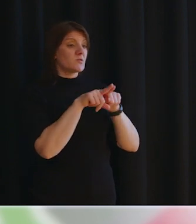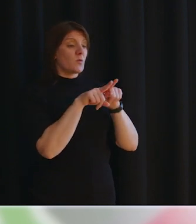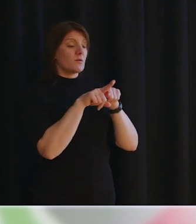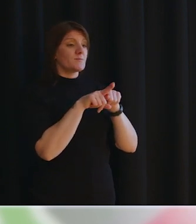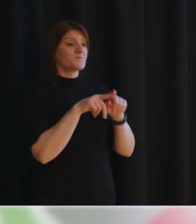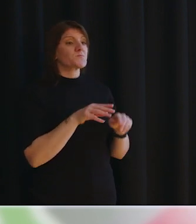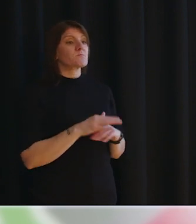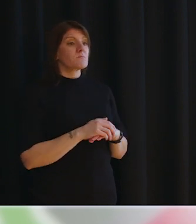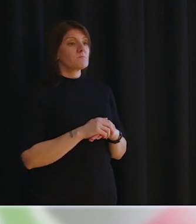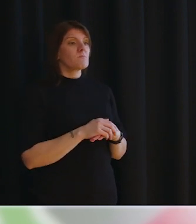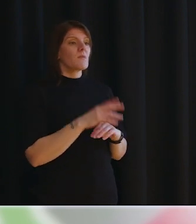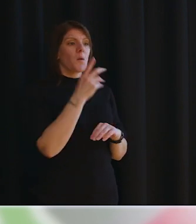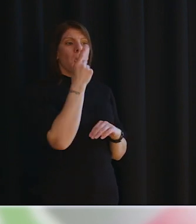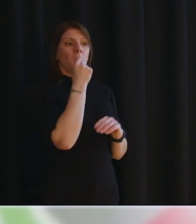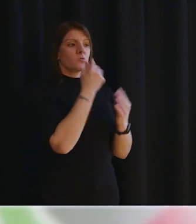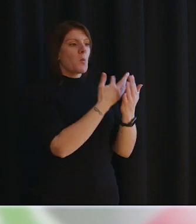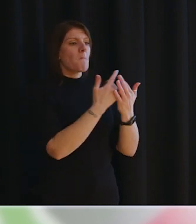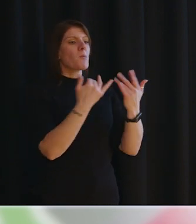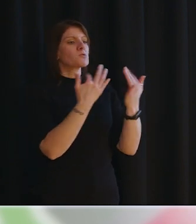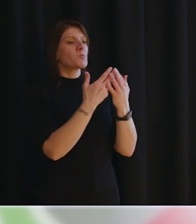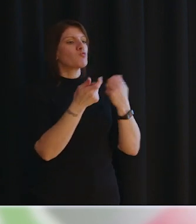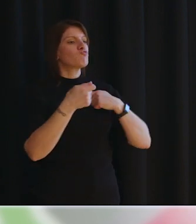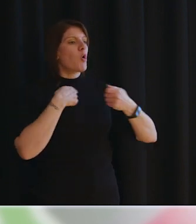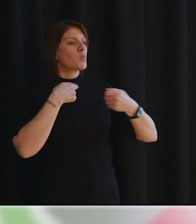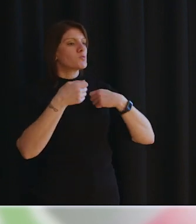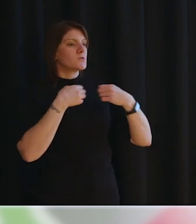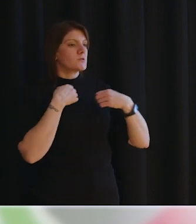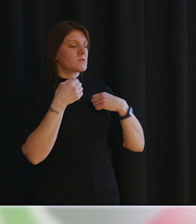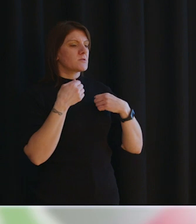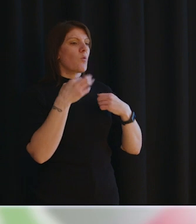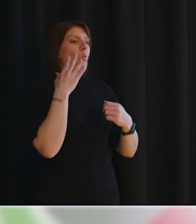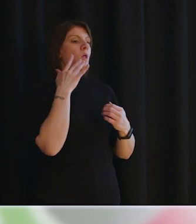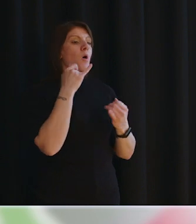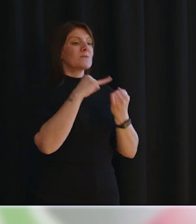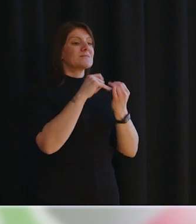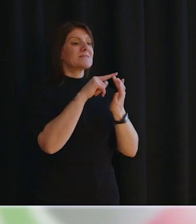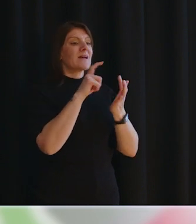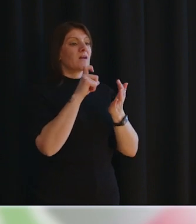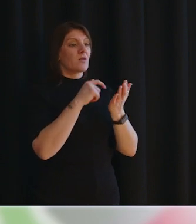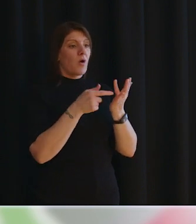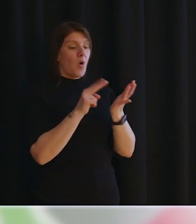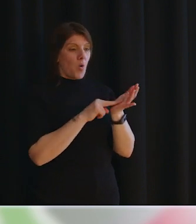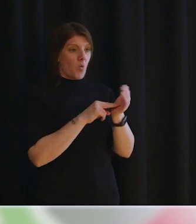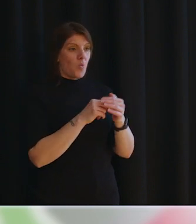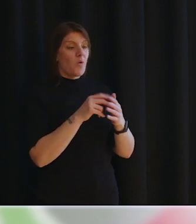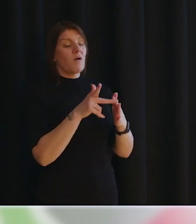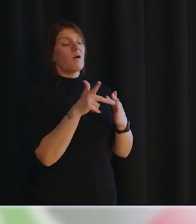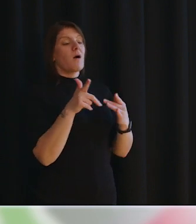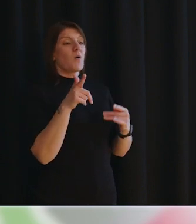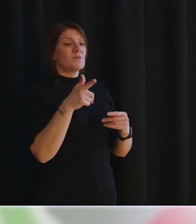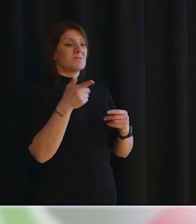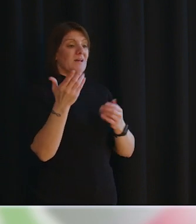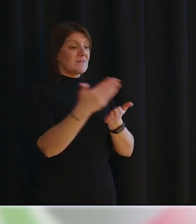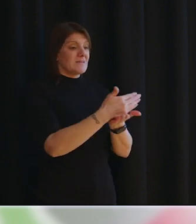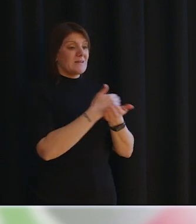They may have multiple roles. So when I was a SENCo, I was a SENCo that looked after children's officer, safeguarding officer.